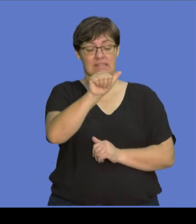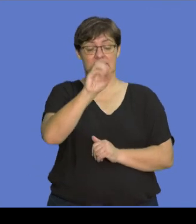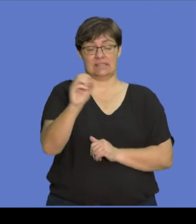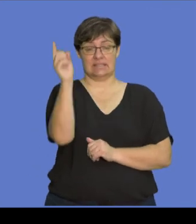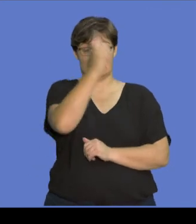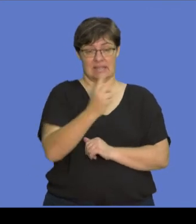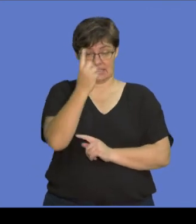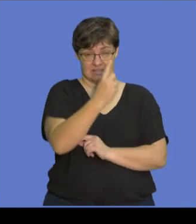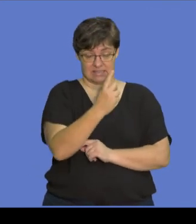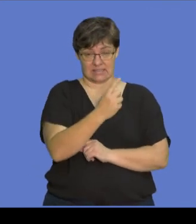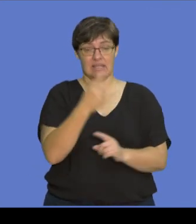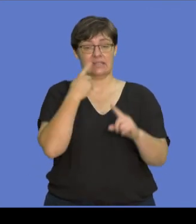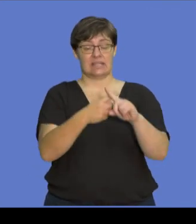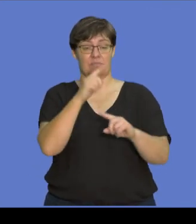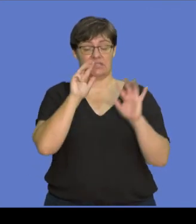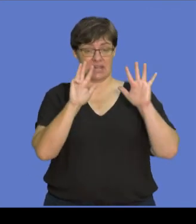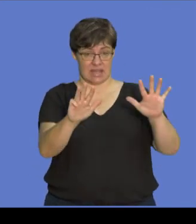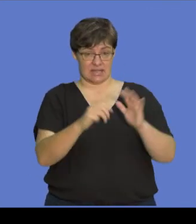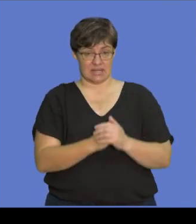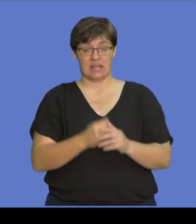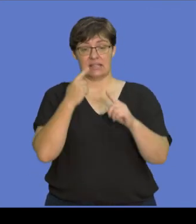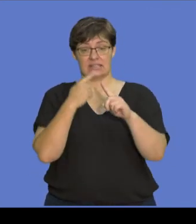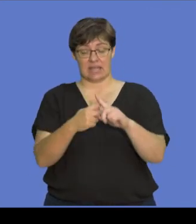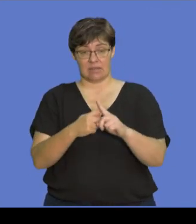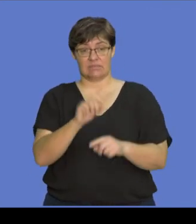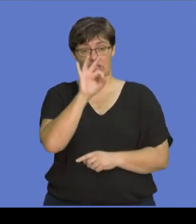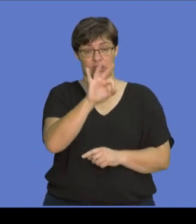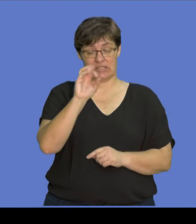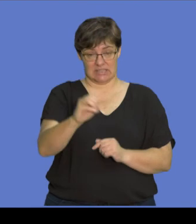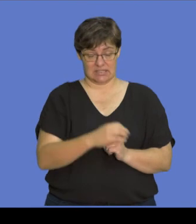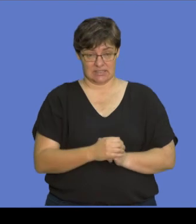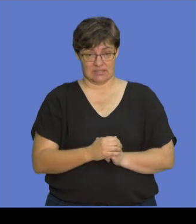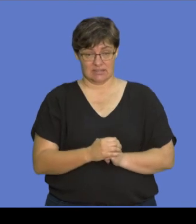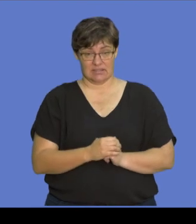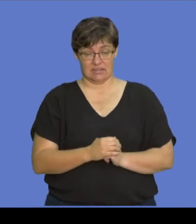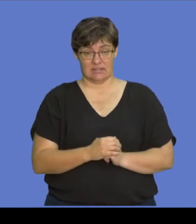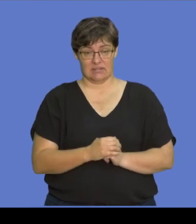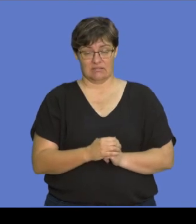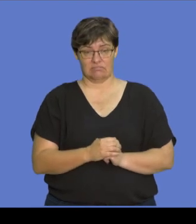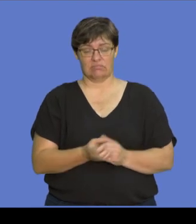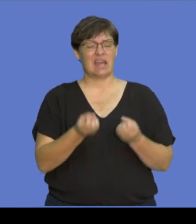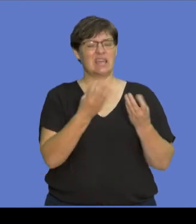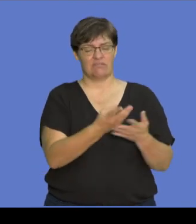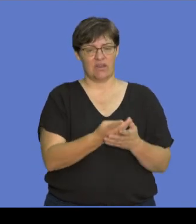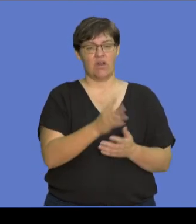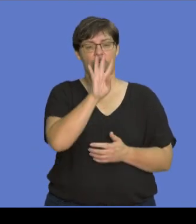days times 9 times 30. Okay, and that will give